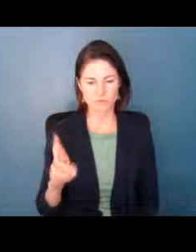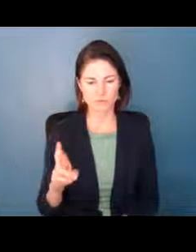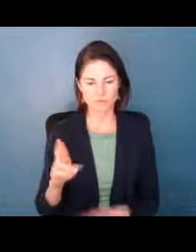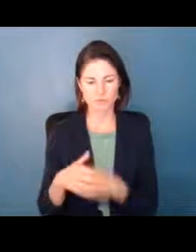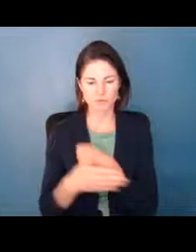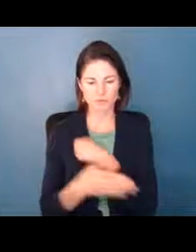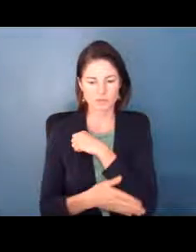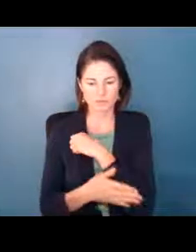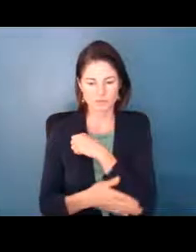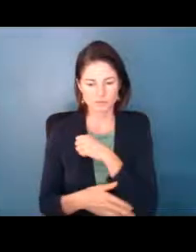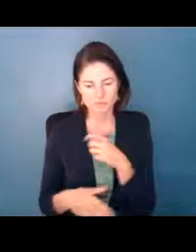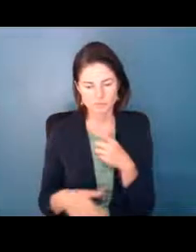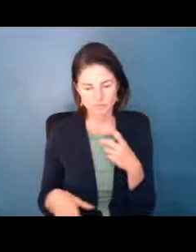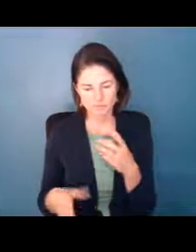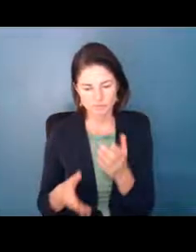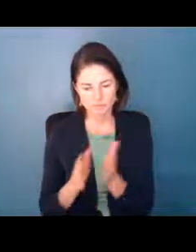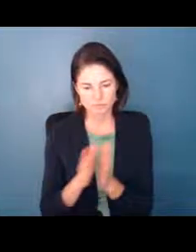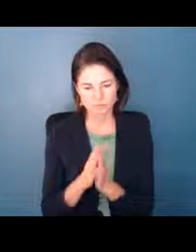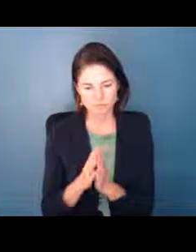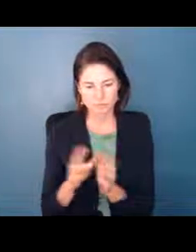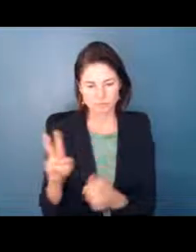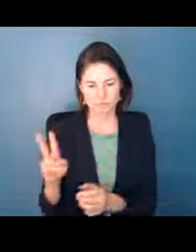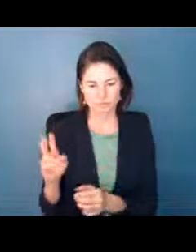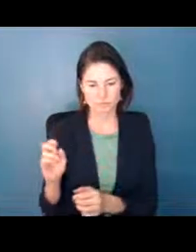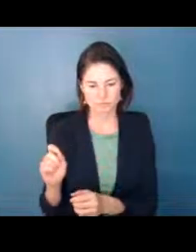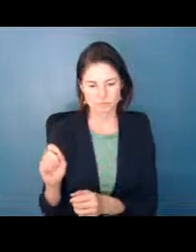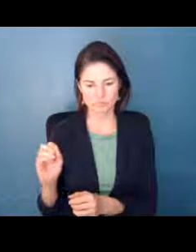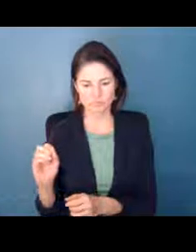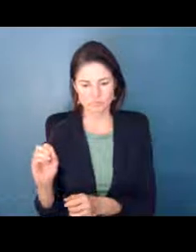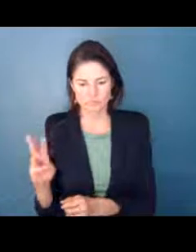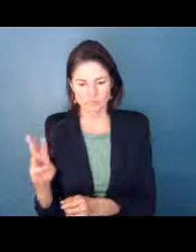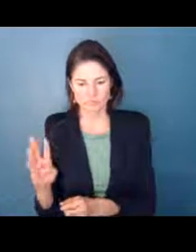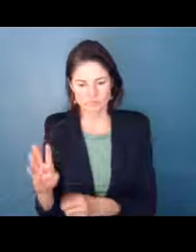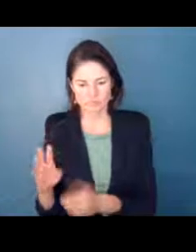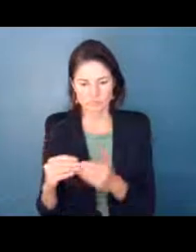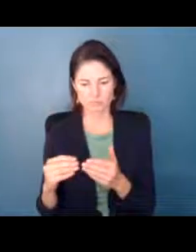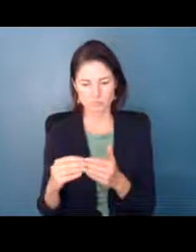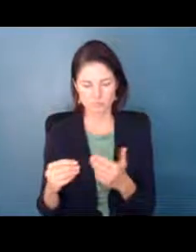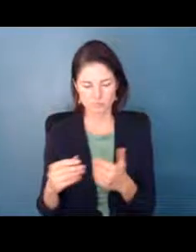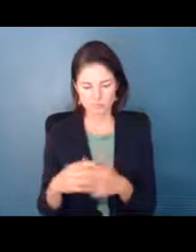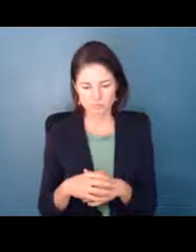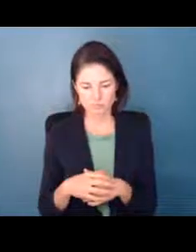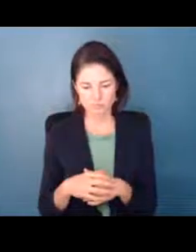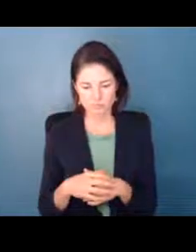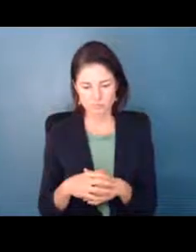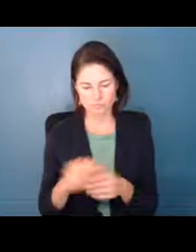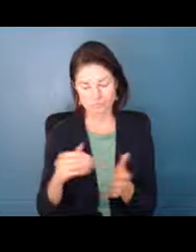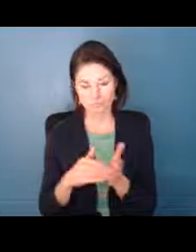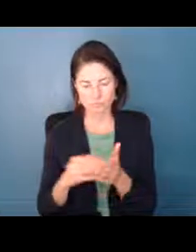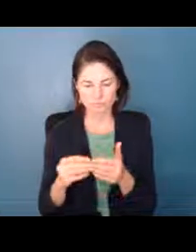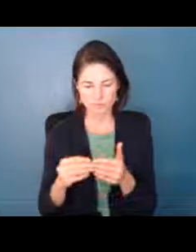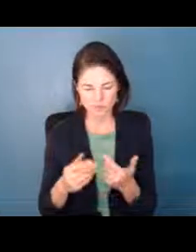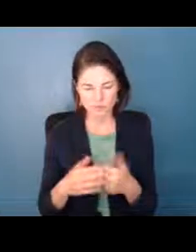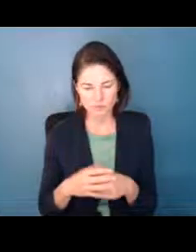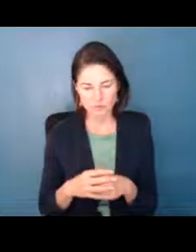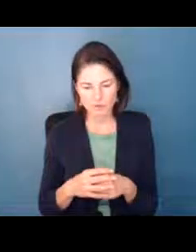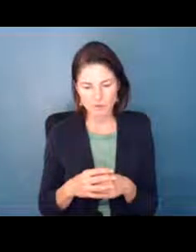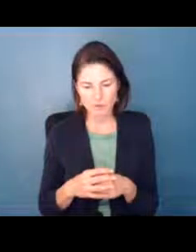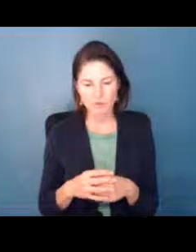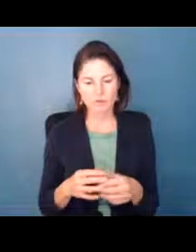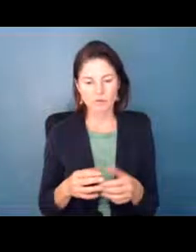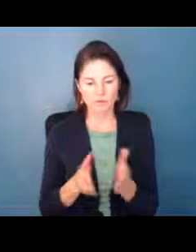supplemental funds and construction support to complete construction. The project realized cost increases to construction support due to differing site